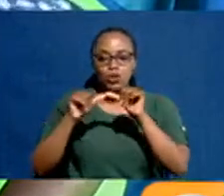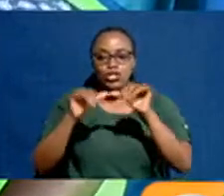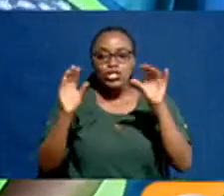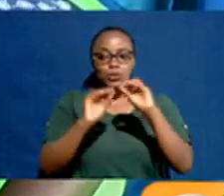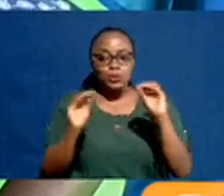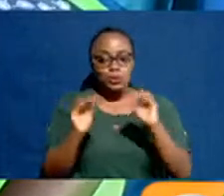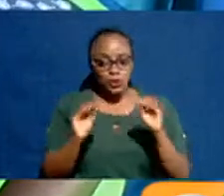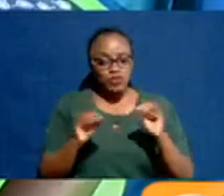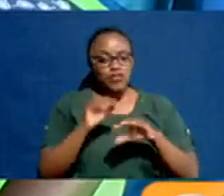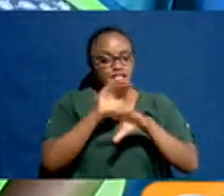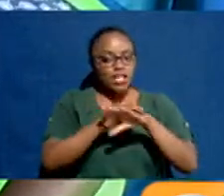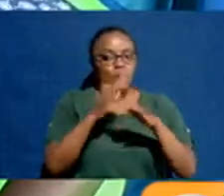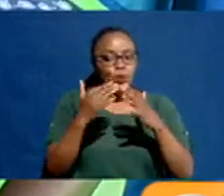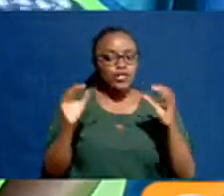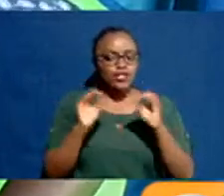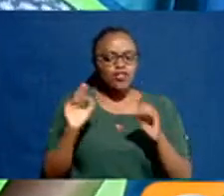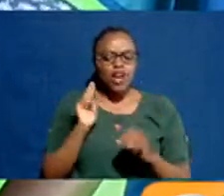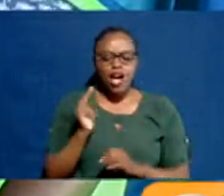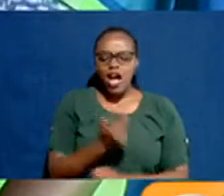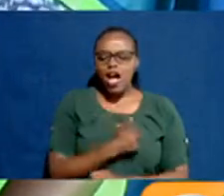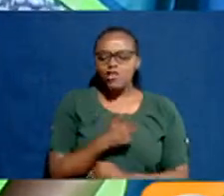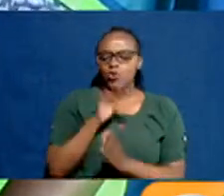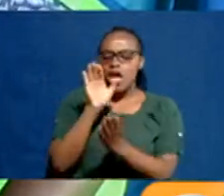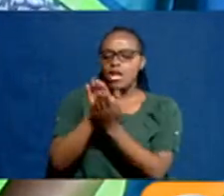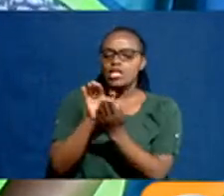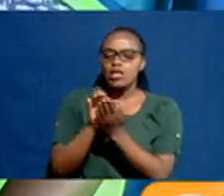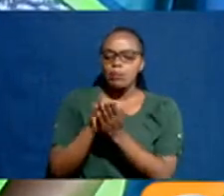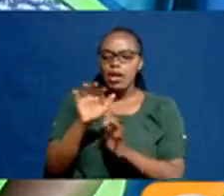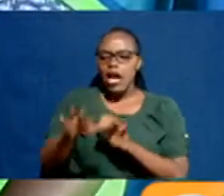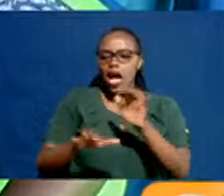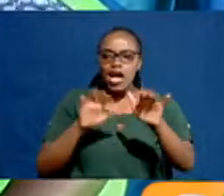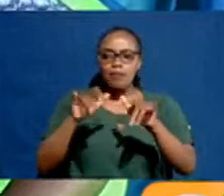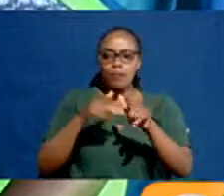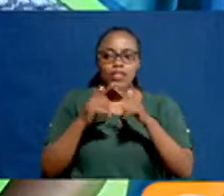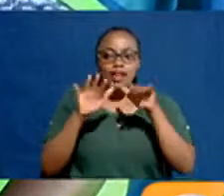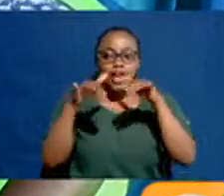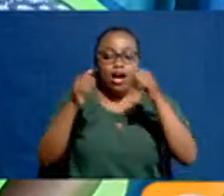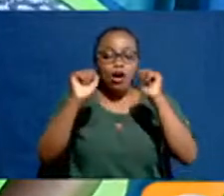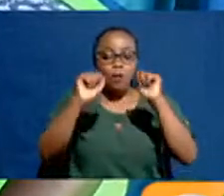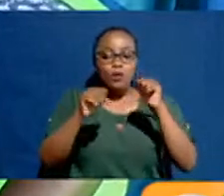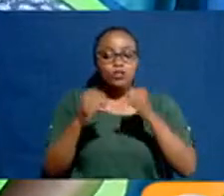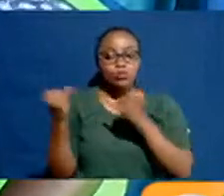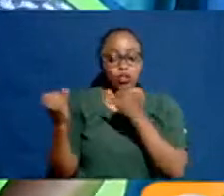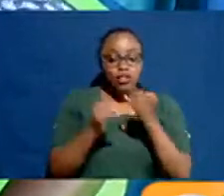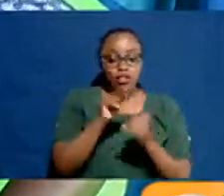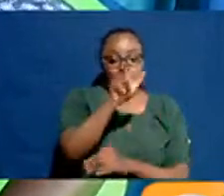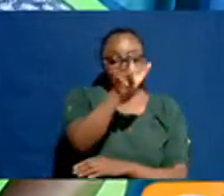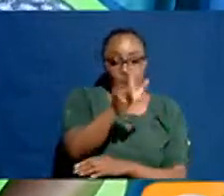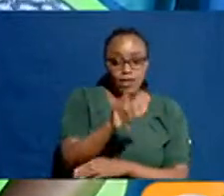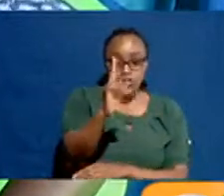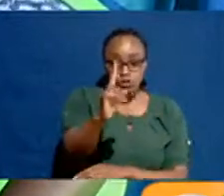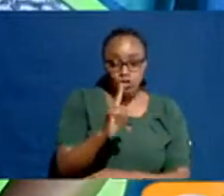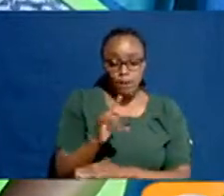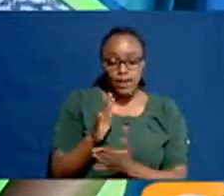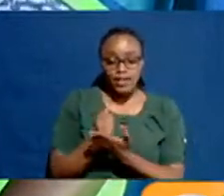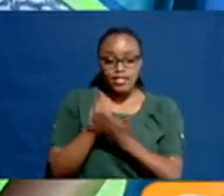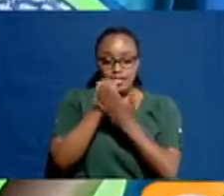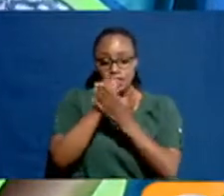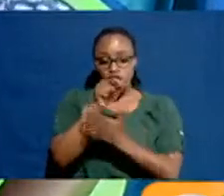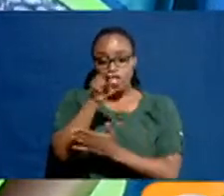Farming is not a good thing as we are livestock herders. How then can you invite that person to come and assist you to